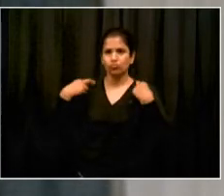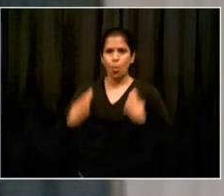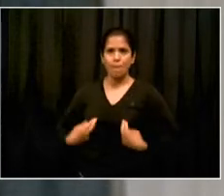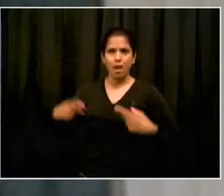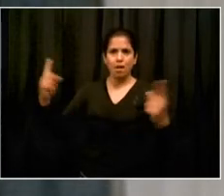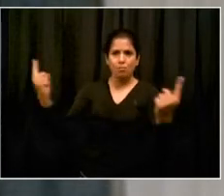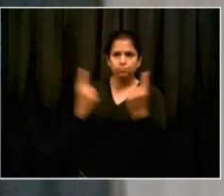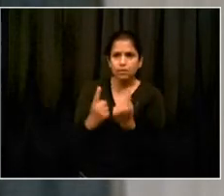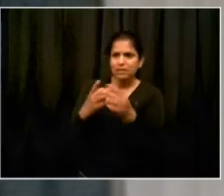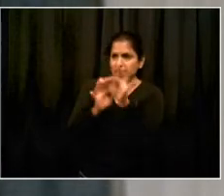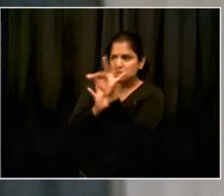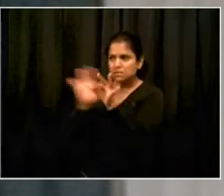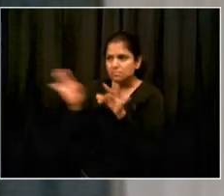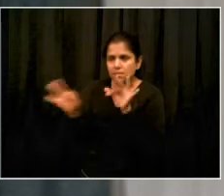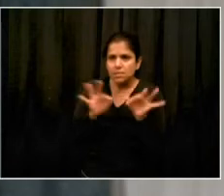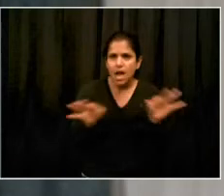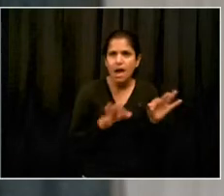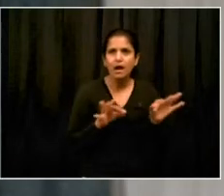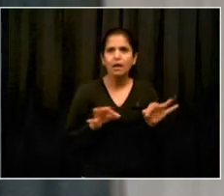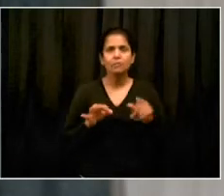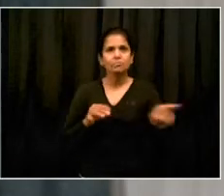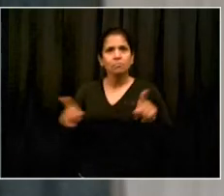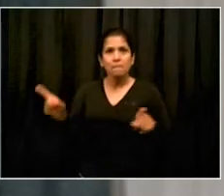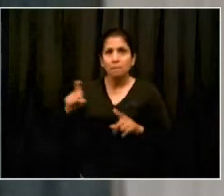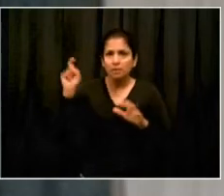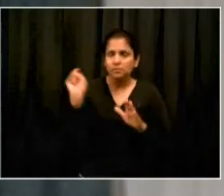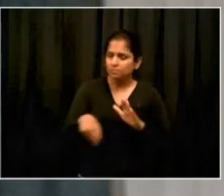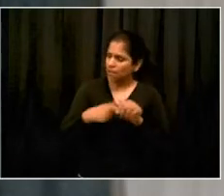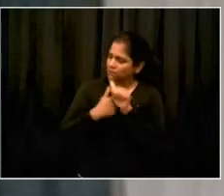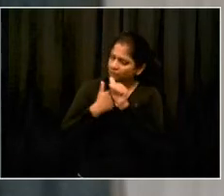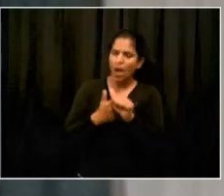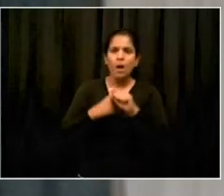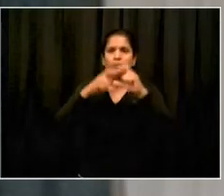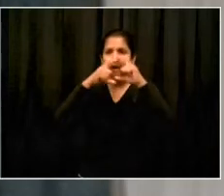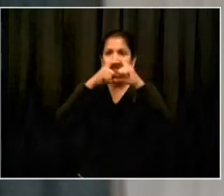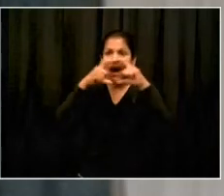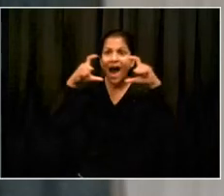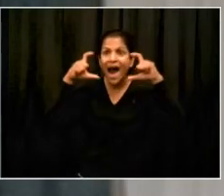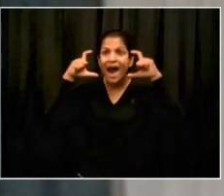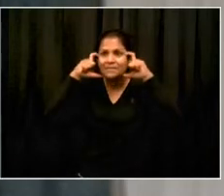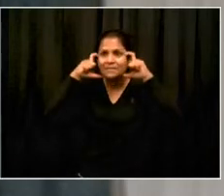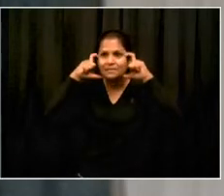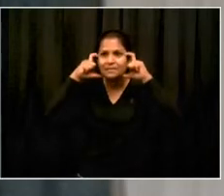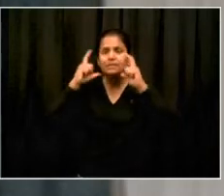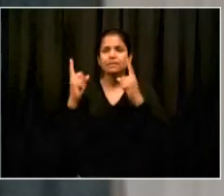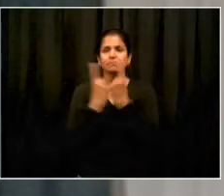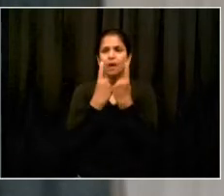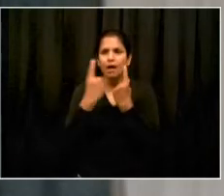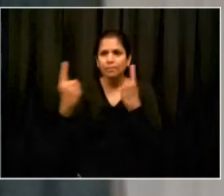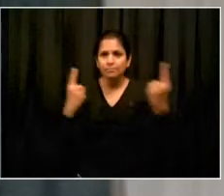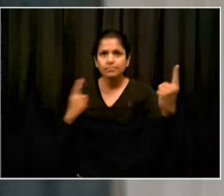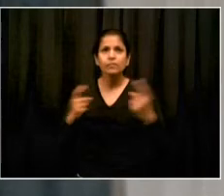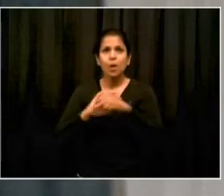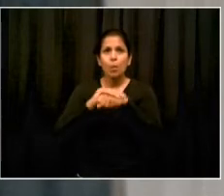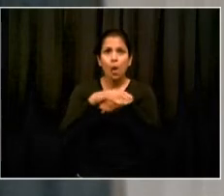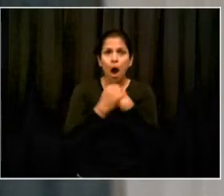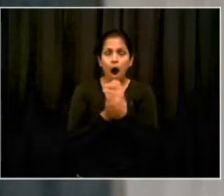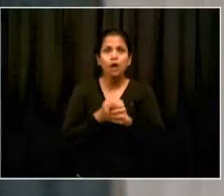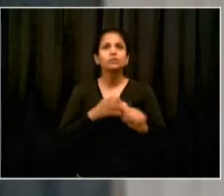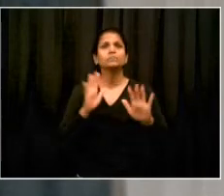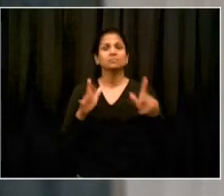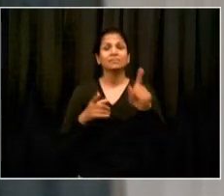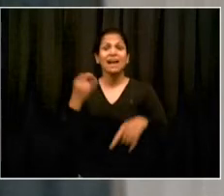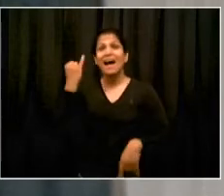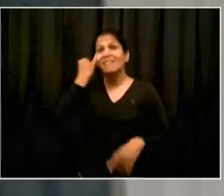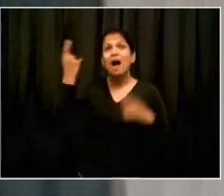we were saying was we would be handing a mask to someone. We'd be saying, please put on the mask, I don't want to fine you. They